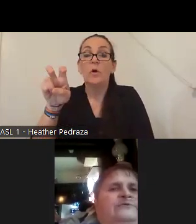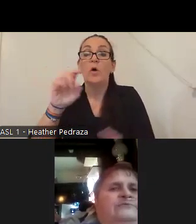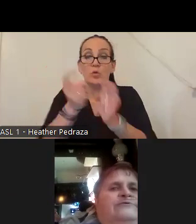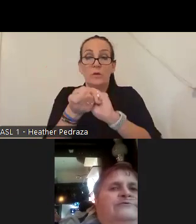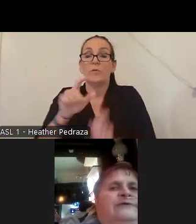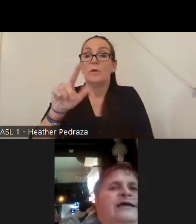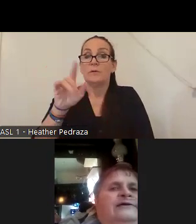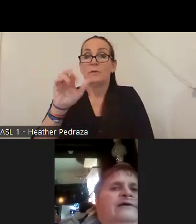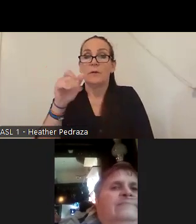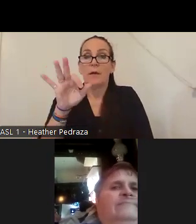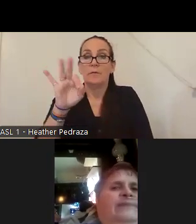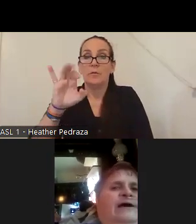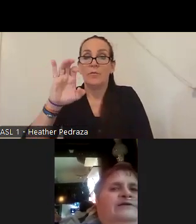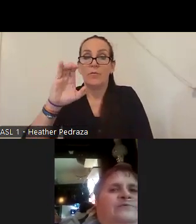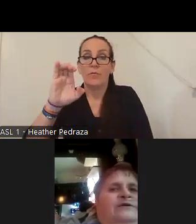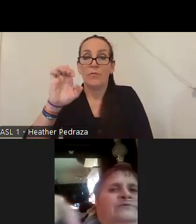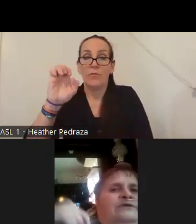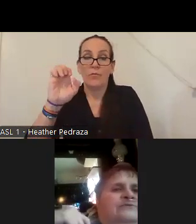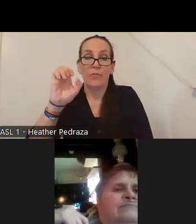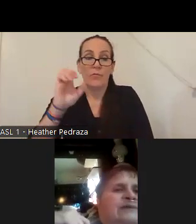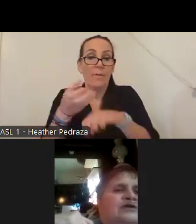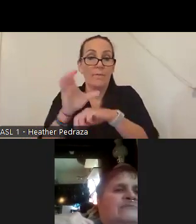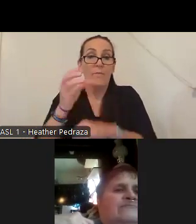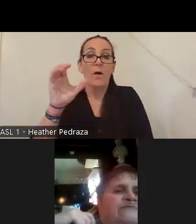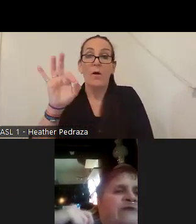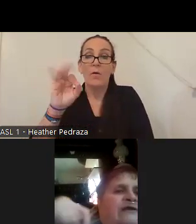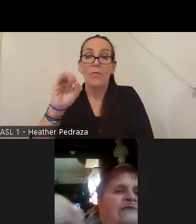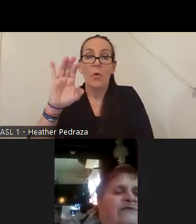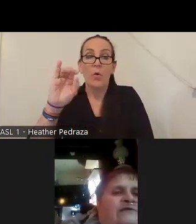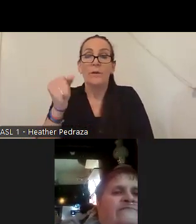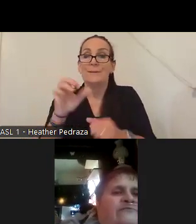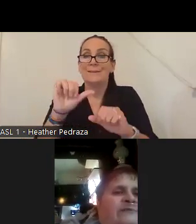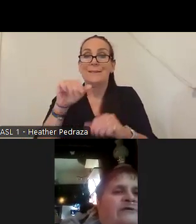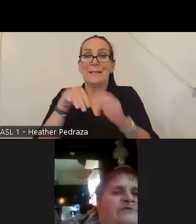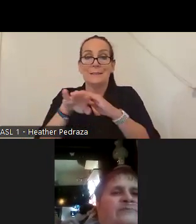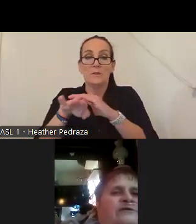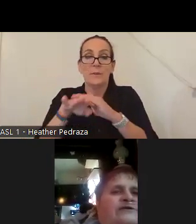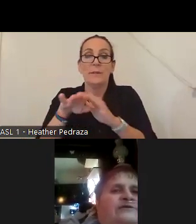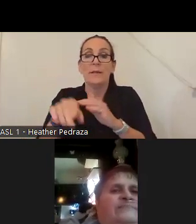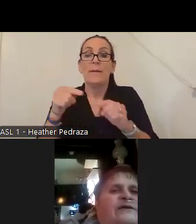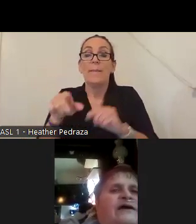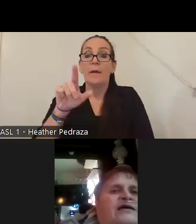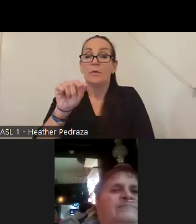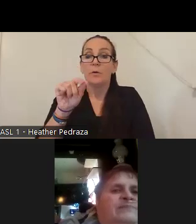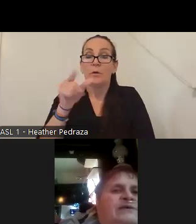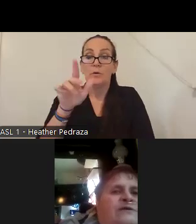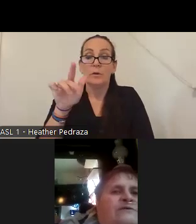was created by the 2023 budget, providing funding for public transportation,